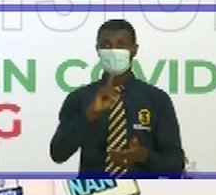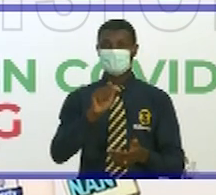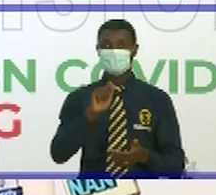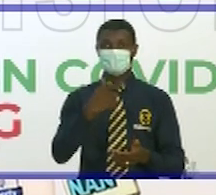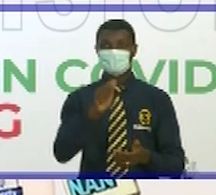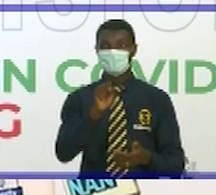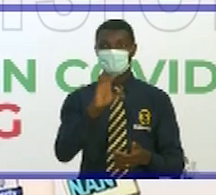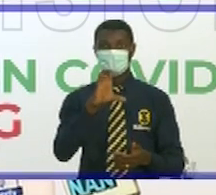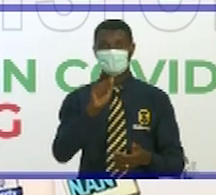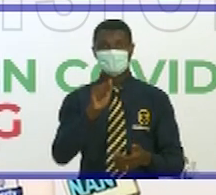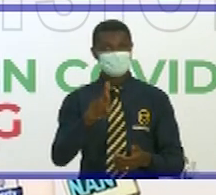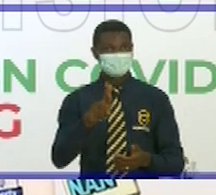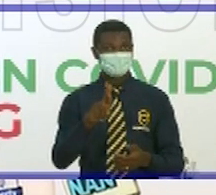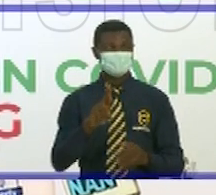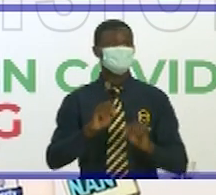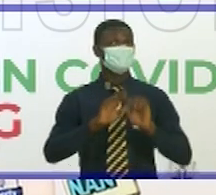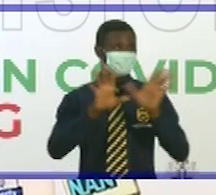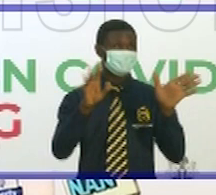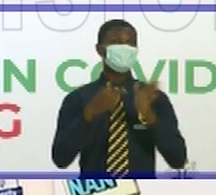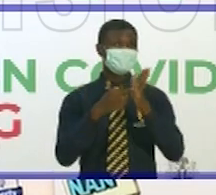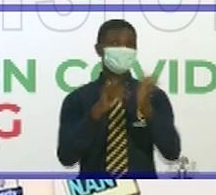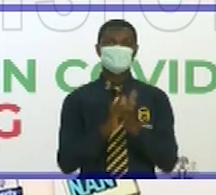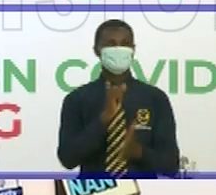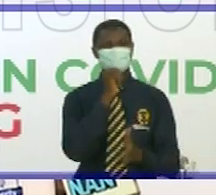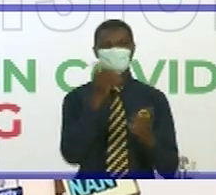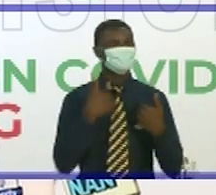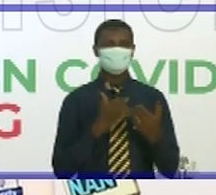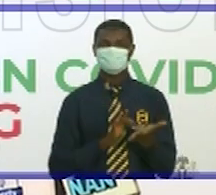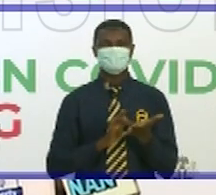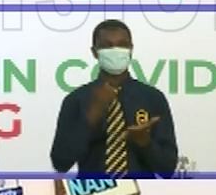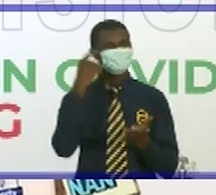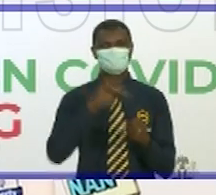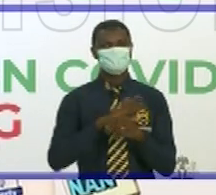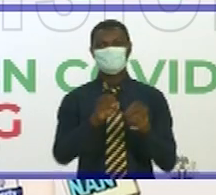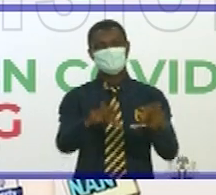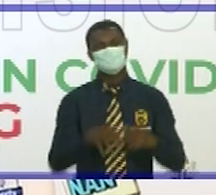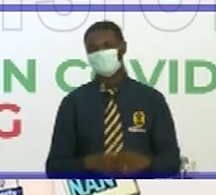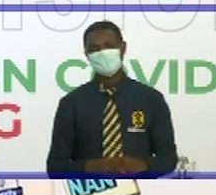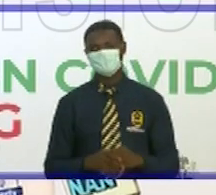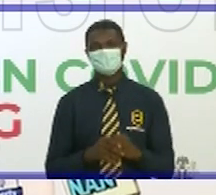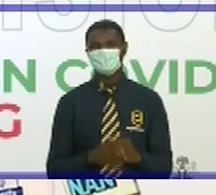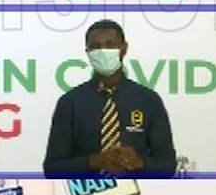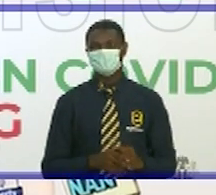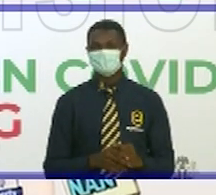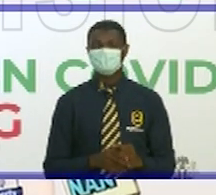through, it's a clear indication that if it had any curative